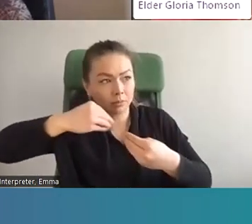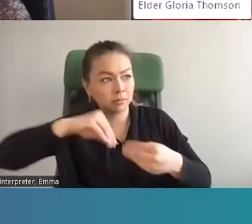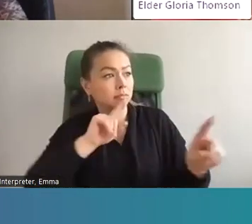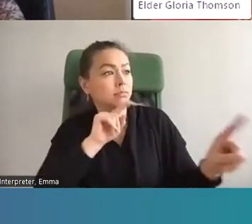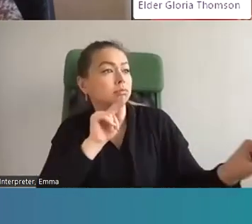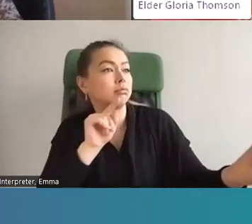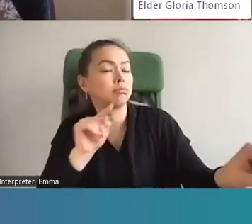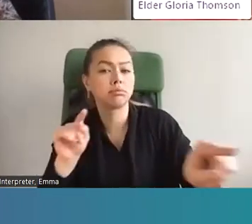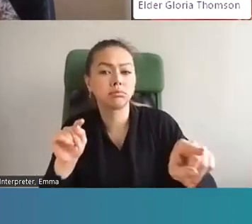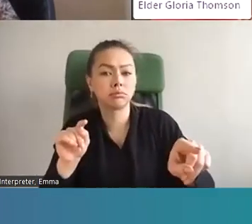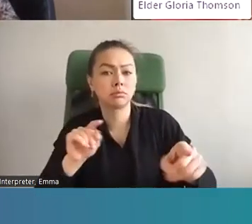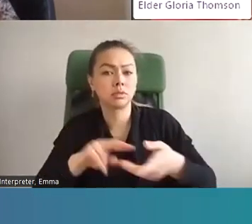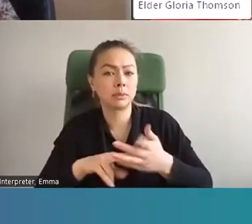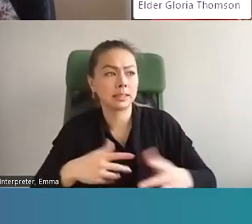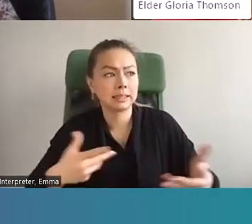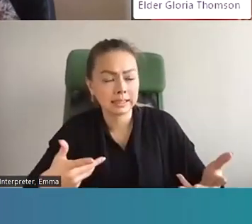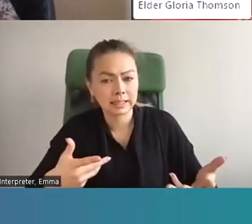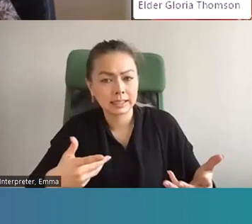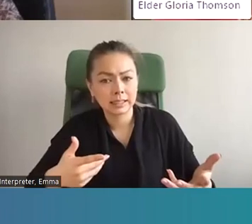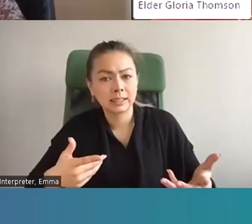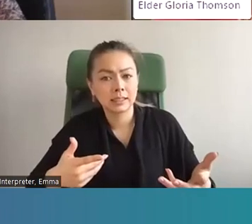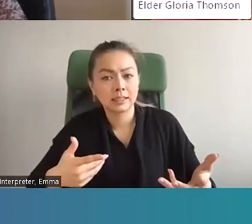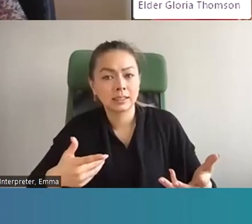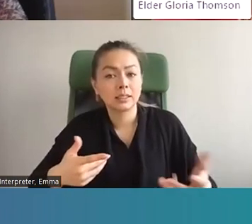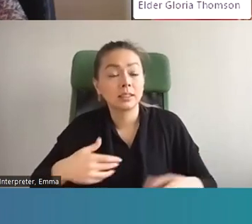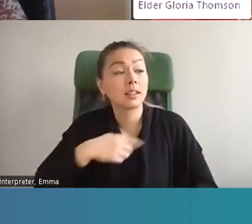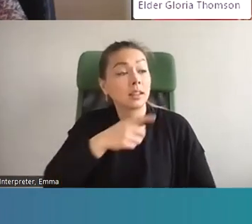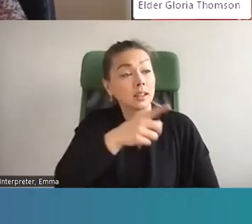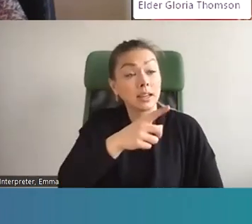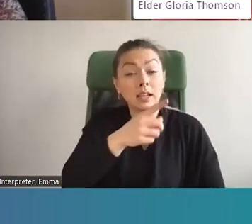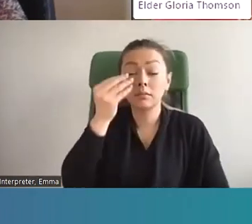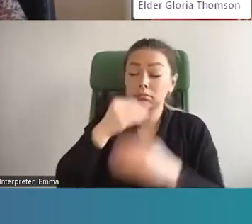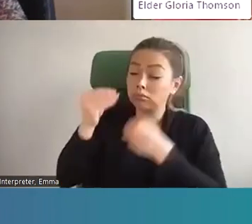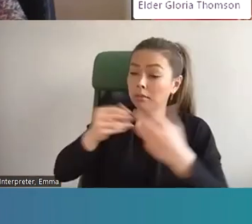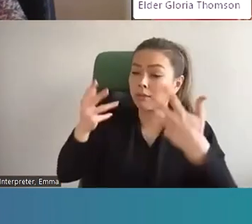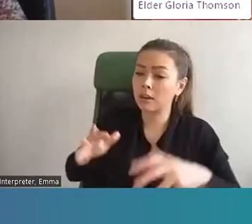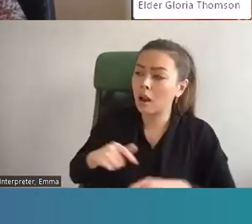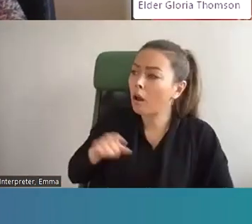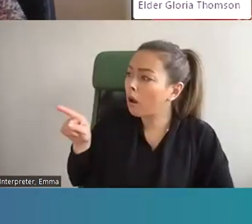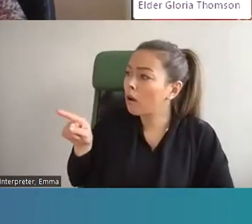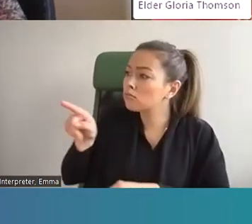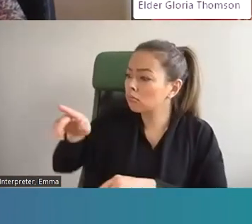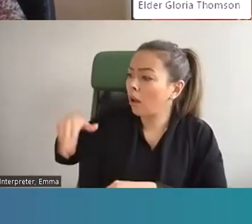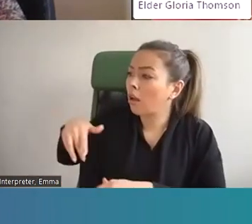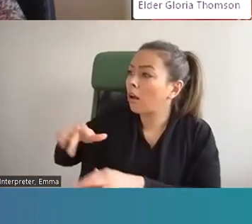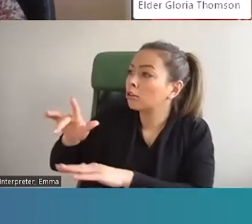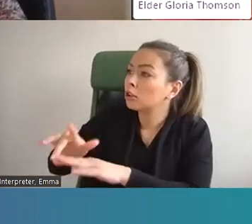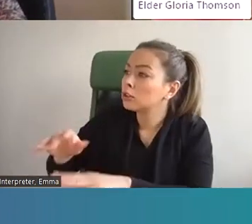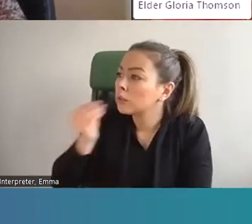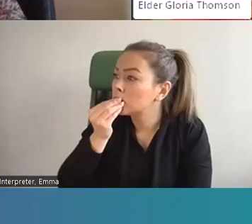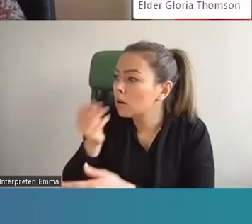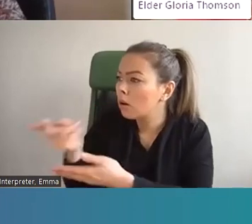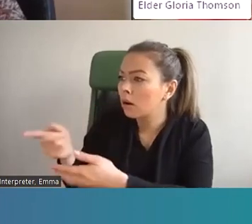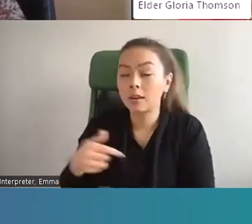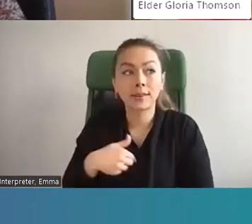even touched your food yet. And I said, well, I've been answering all your questions. And I said, and he said,